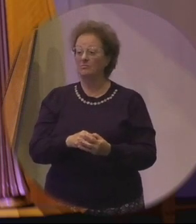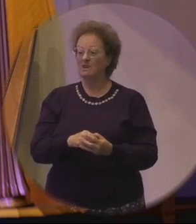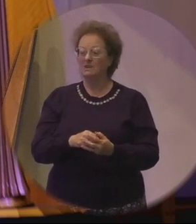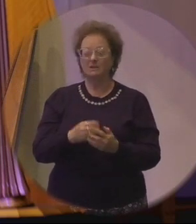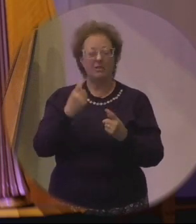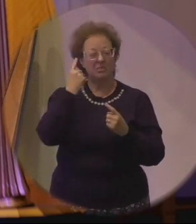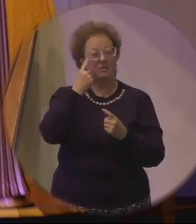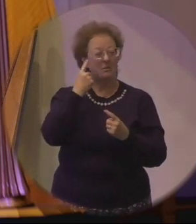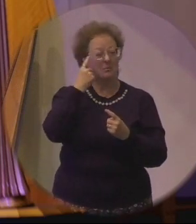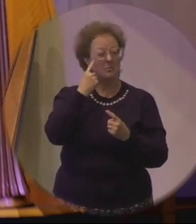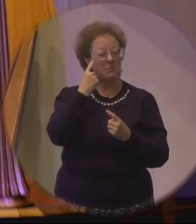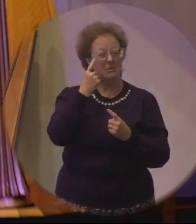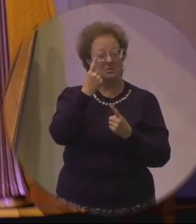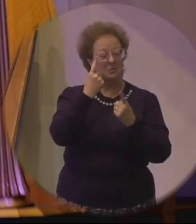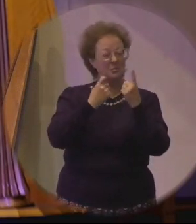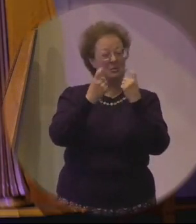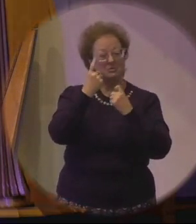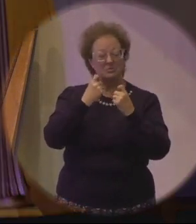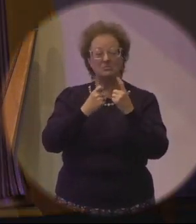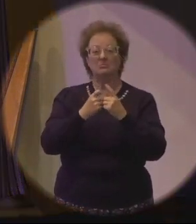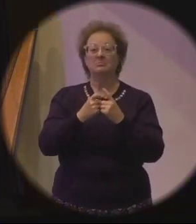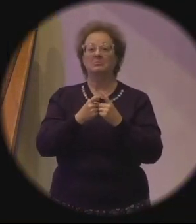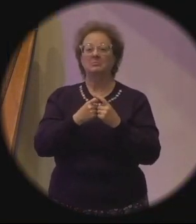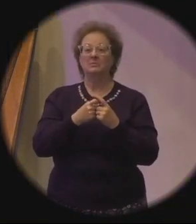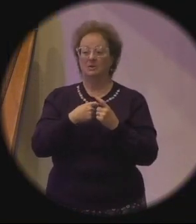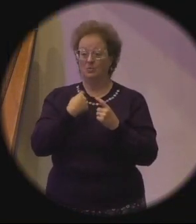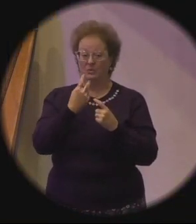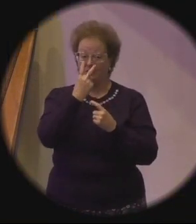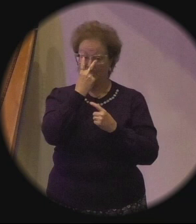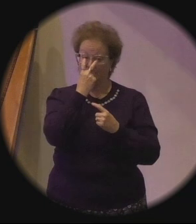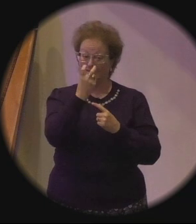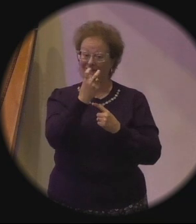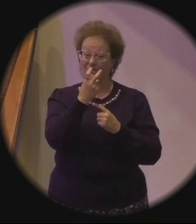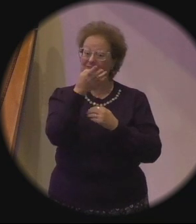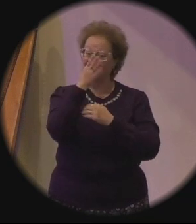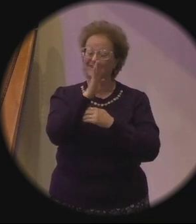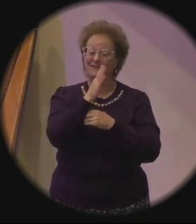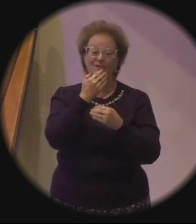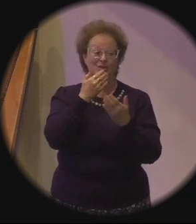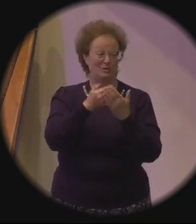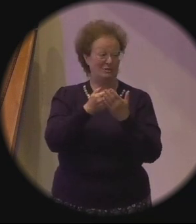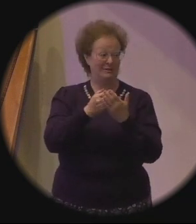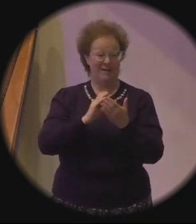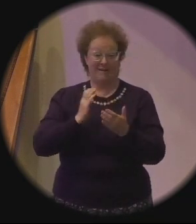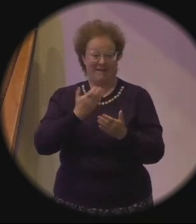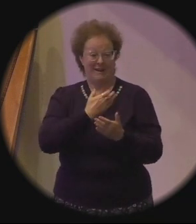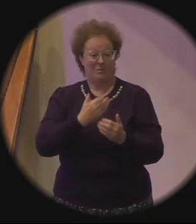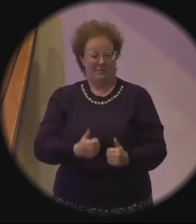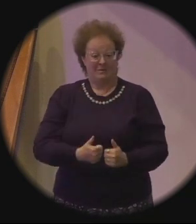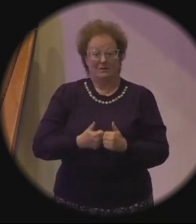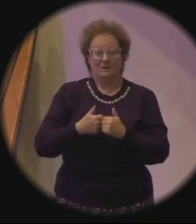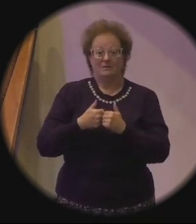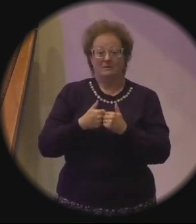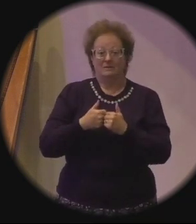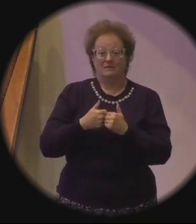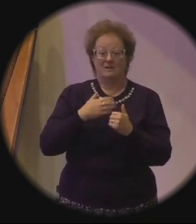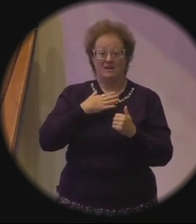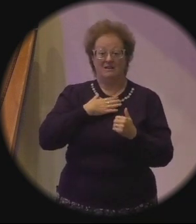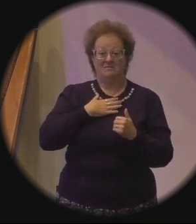apply that personally. Sometimes we doubt God's goodness in our own lives, right? Can anything good come out of